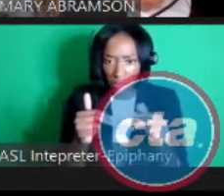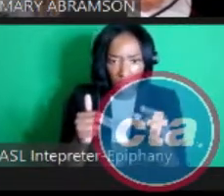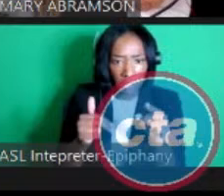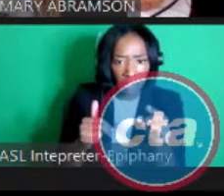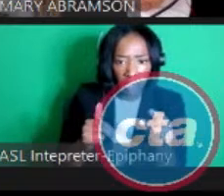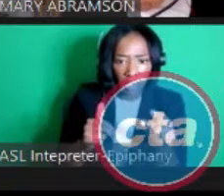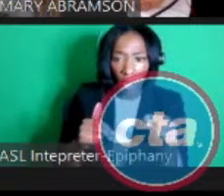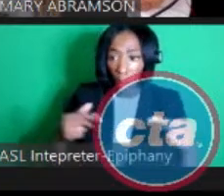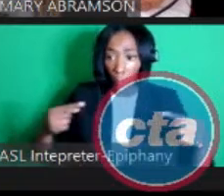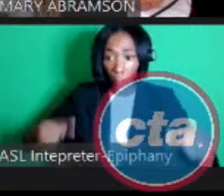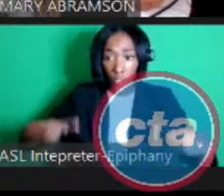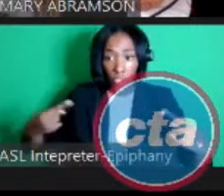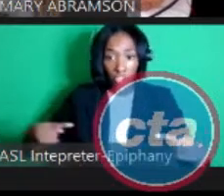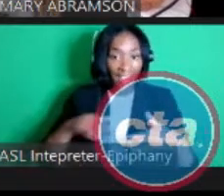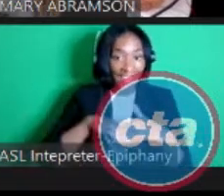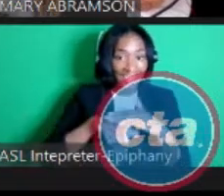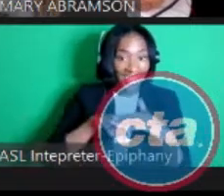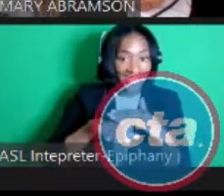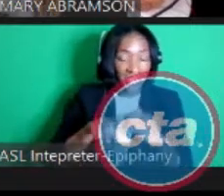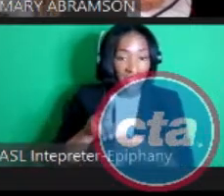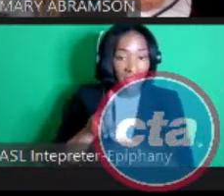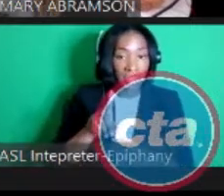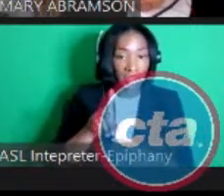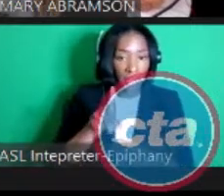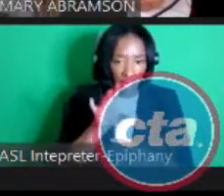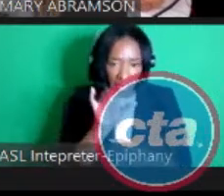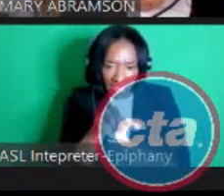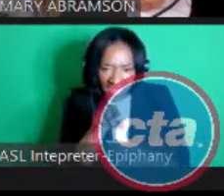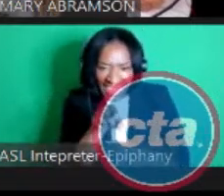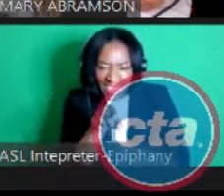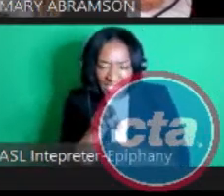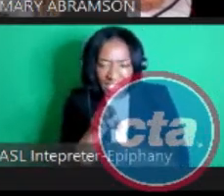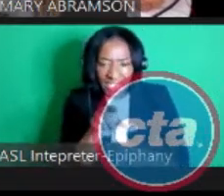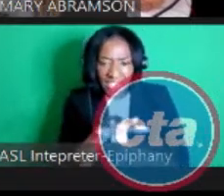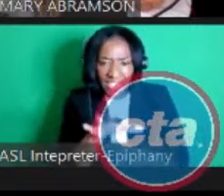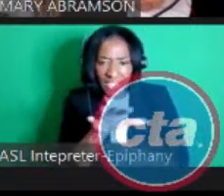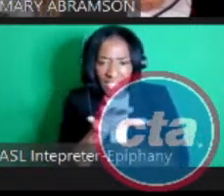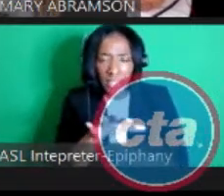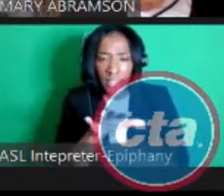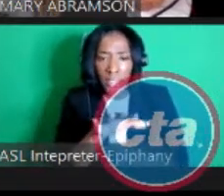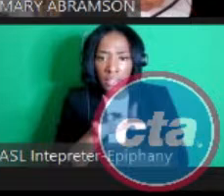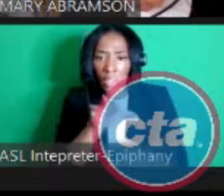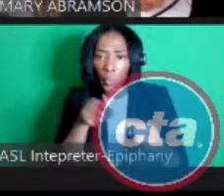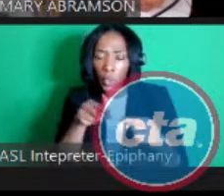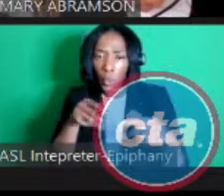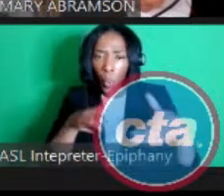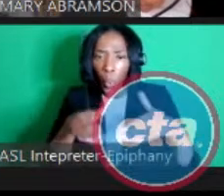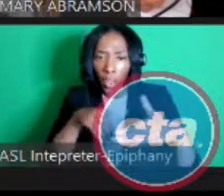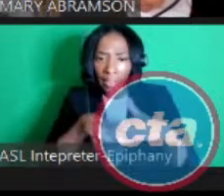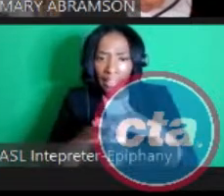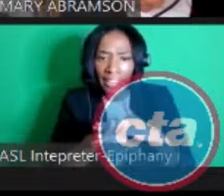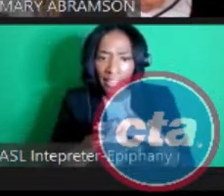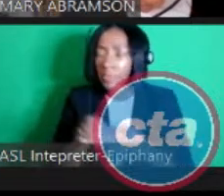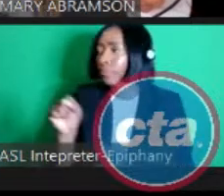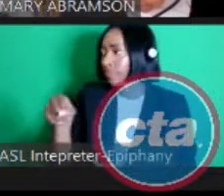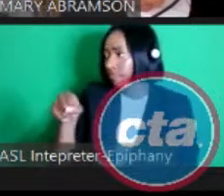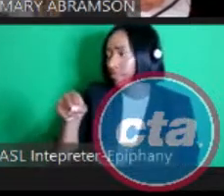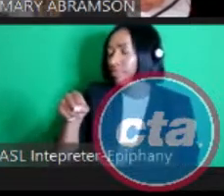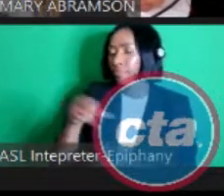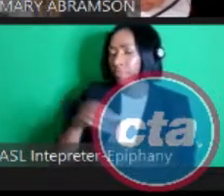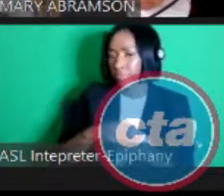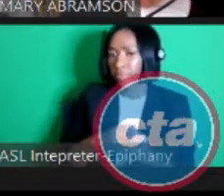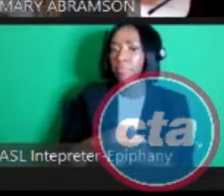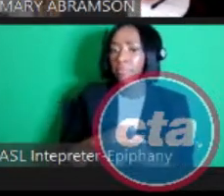wheelchair access. Right in that, right when you walk in. Yeah, that's where the.